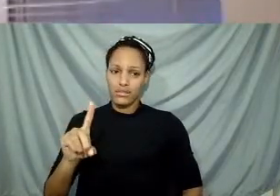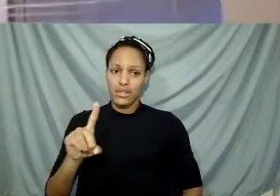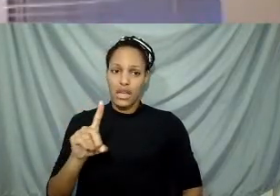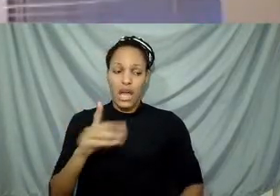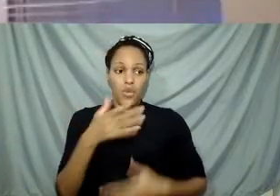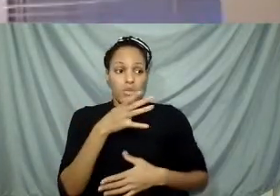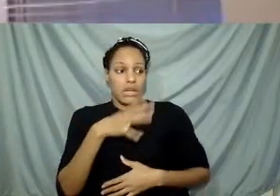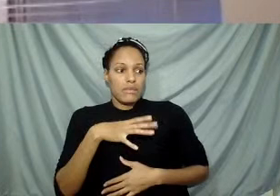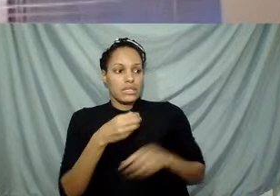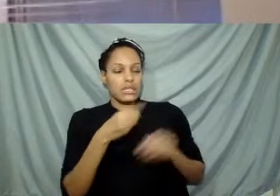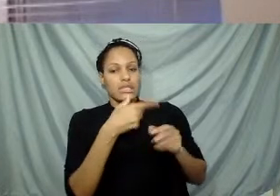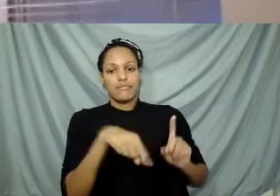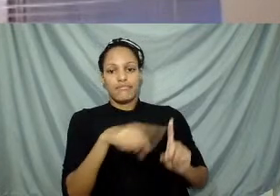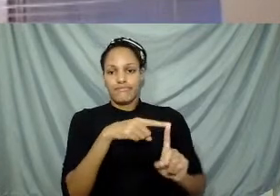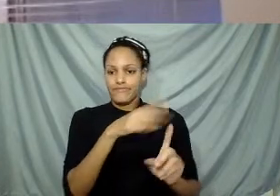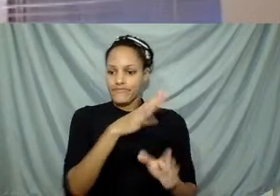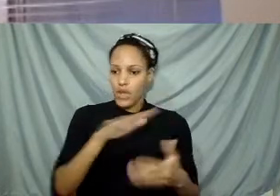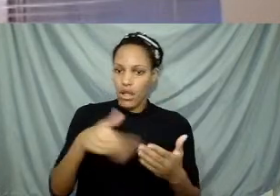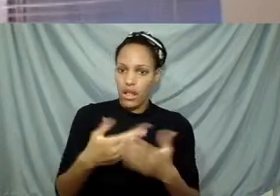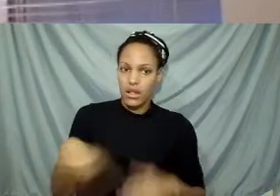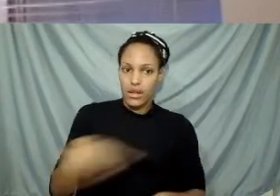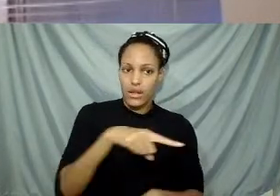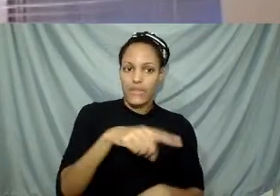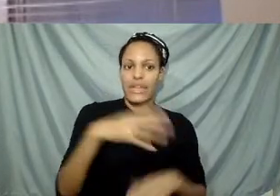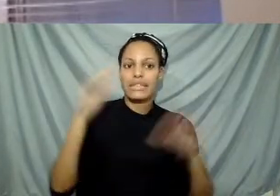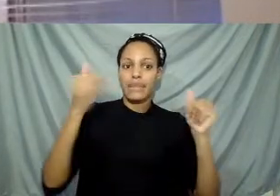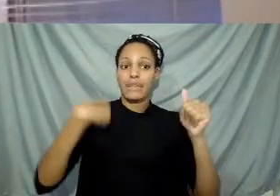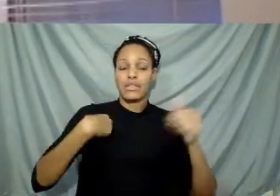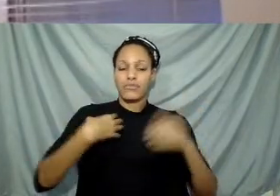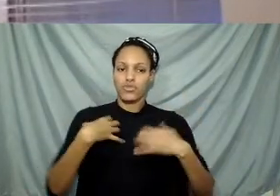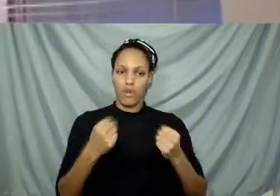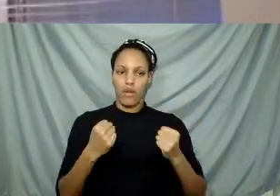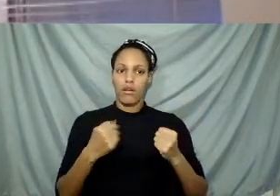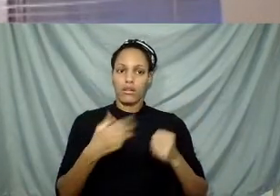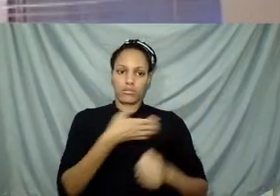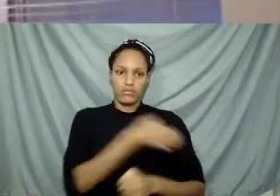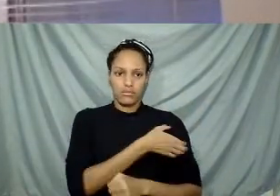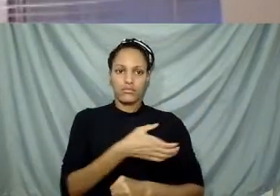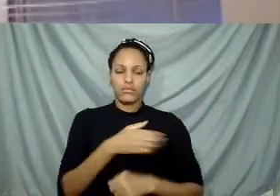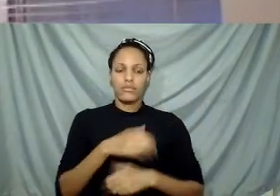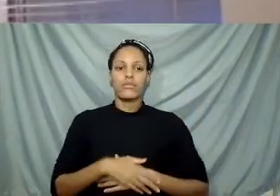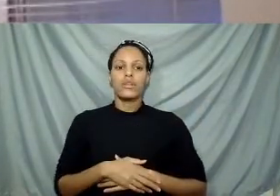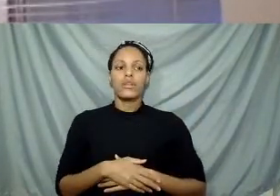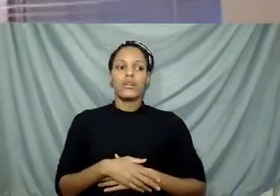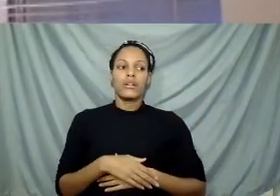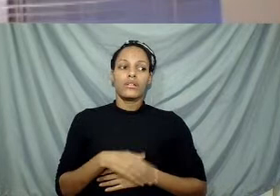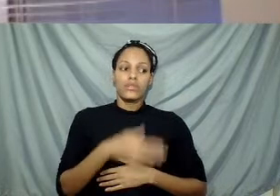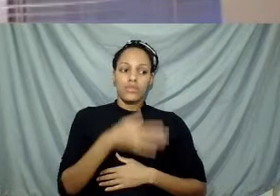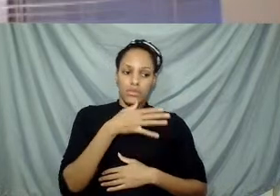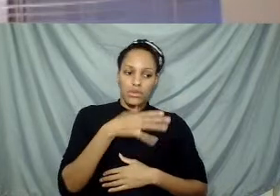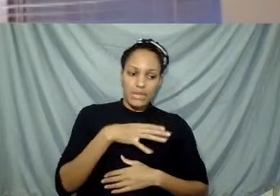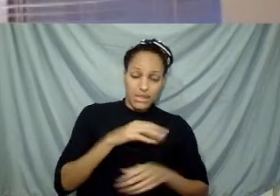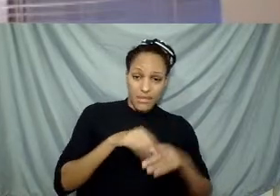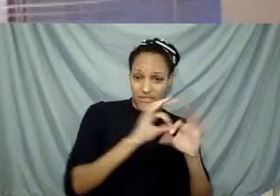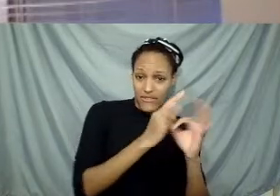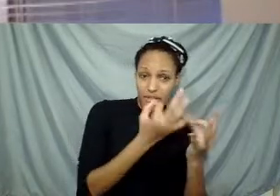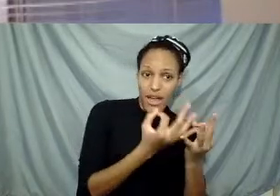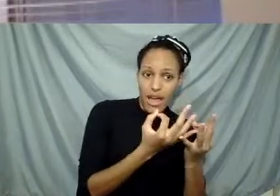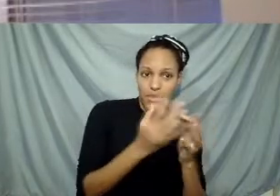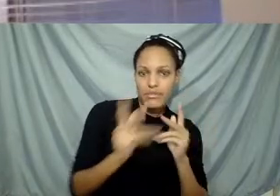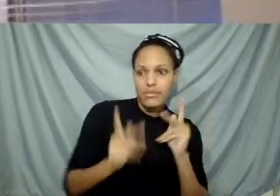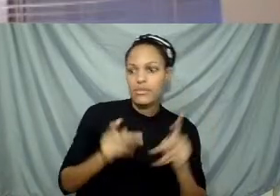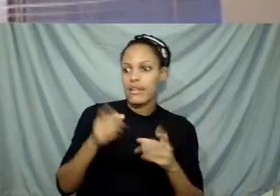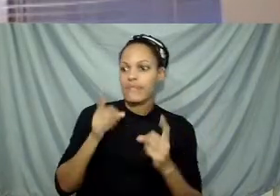I encountered in my family, the women that I encountered in dance, the women that